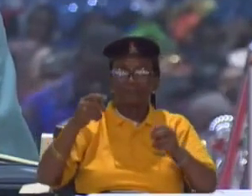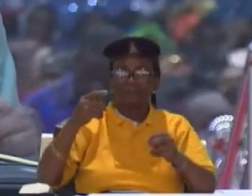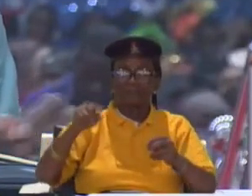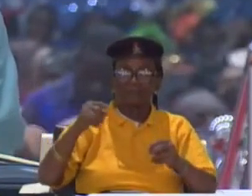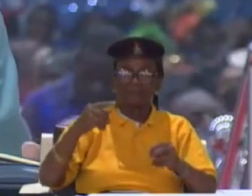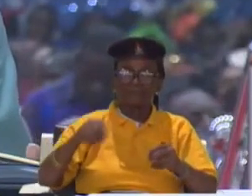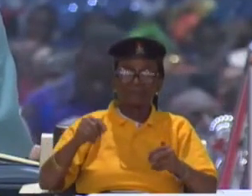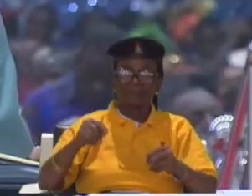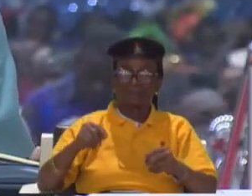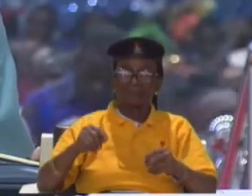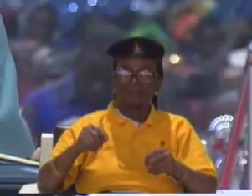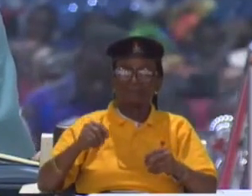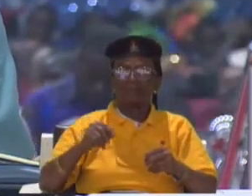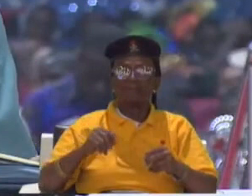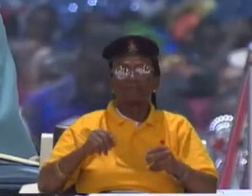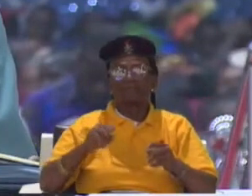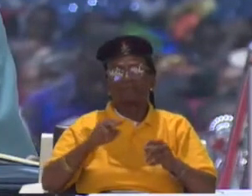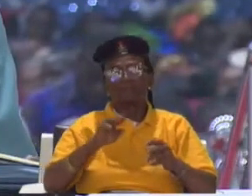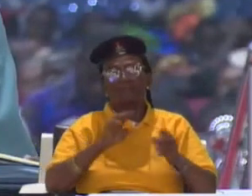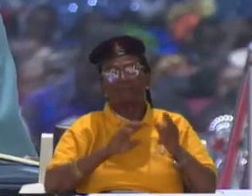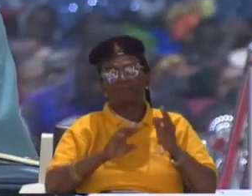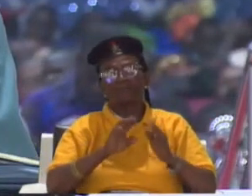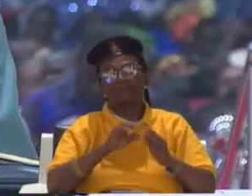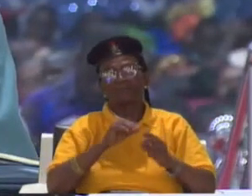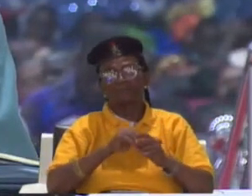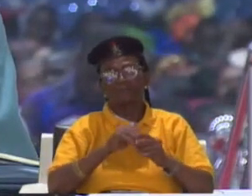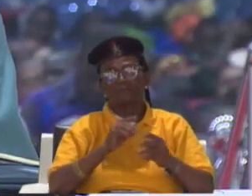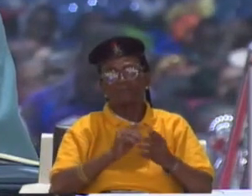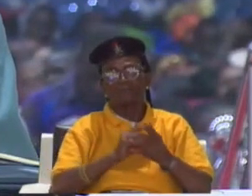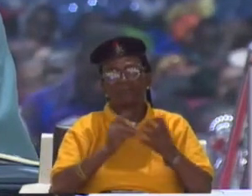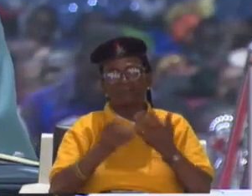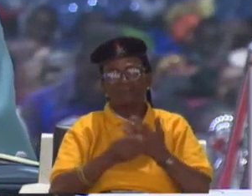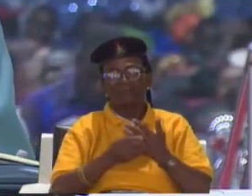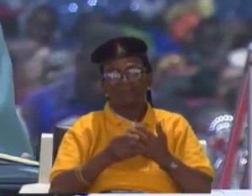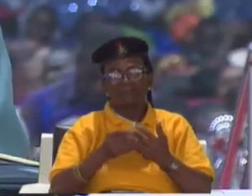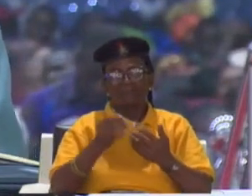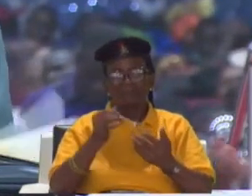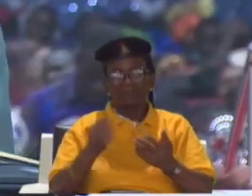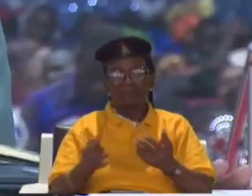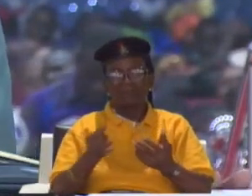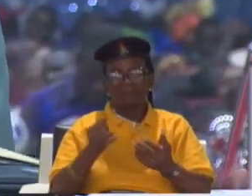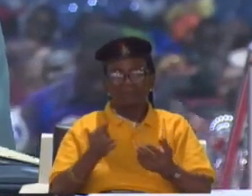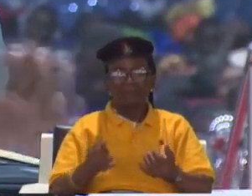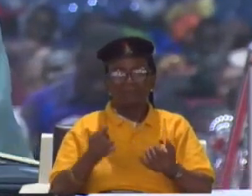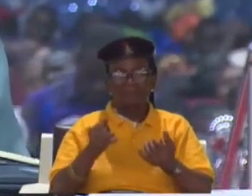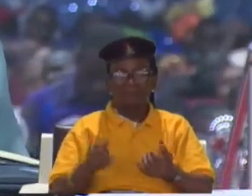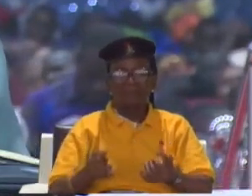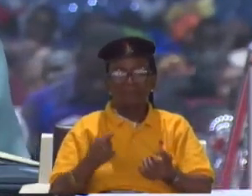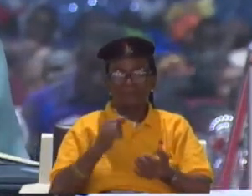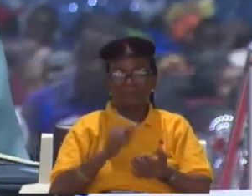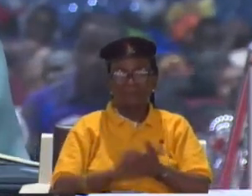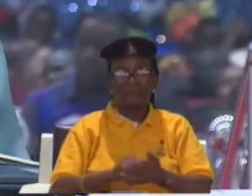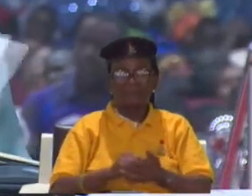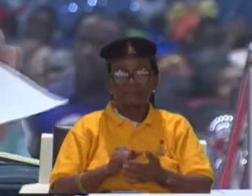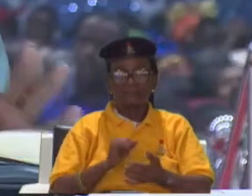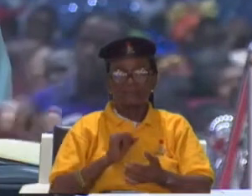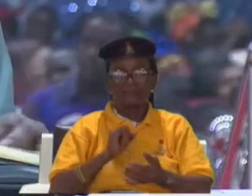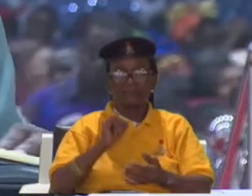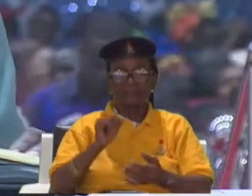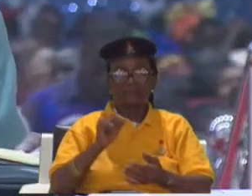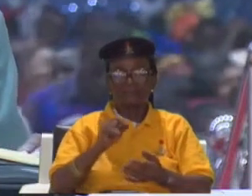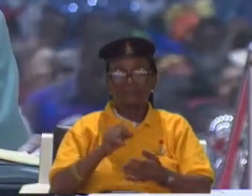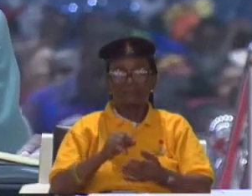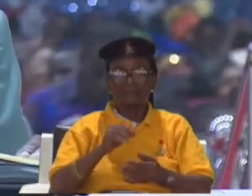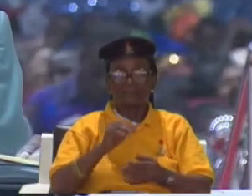ti ajodun ti osu kejila. And that is onward Christian soldiers.